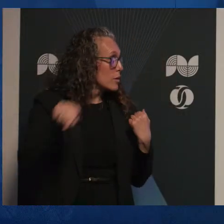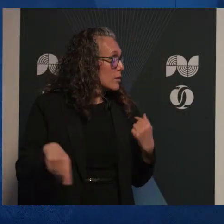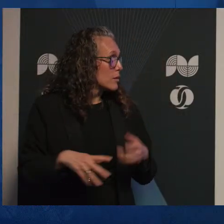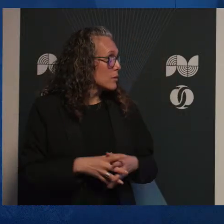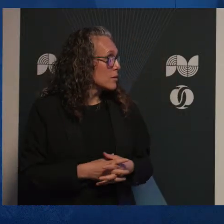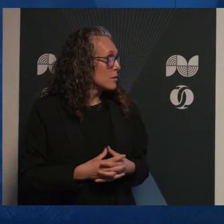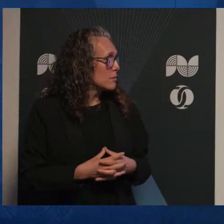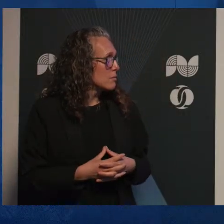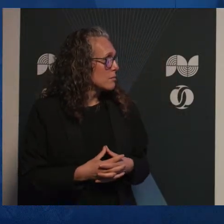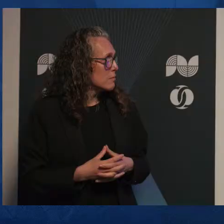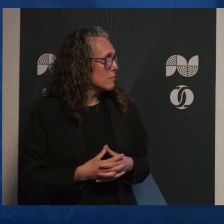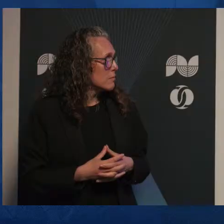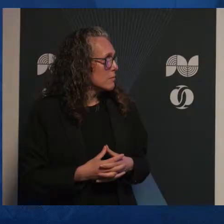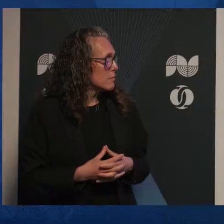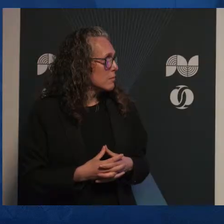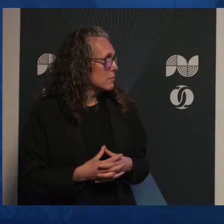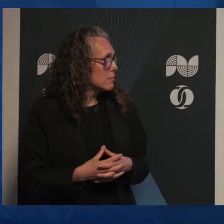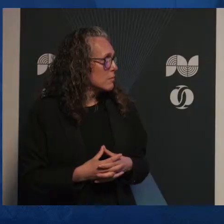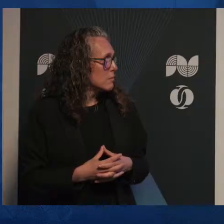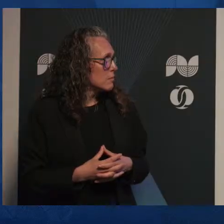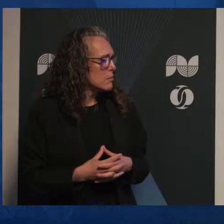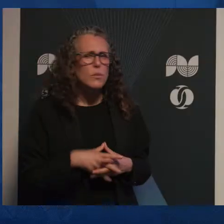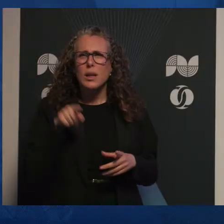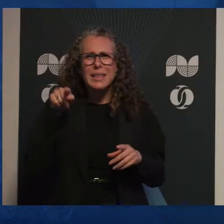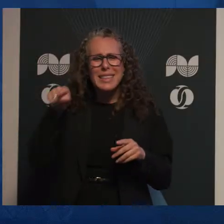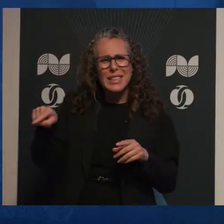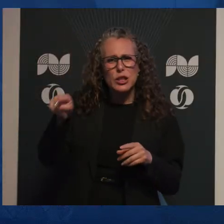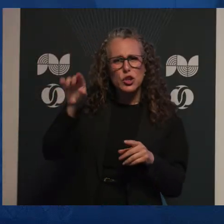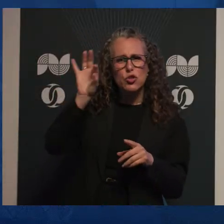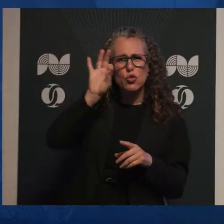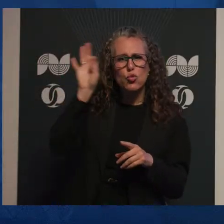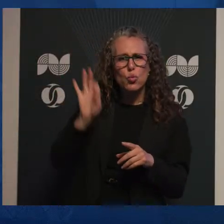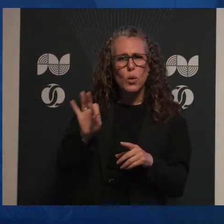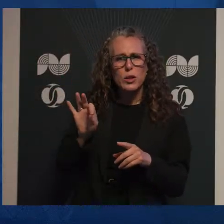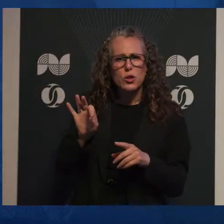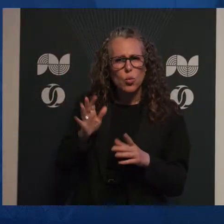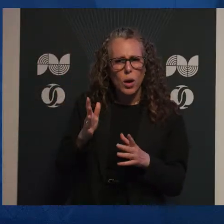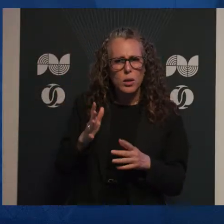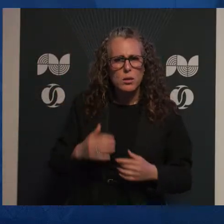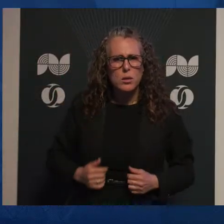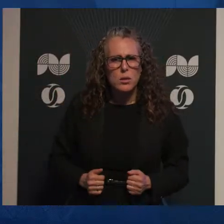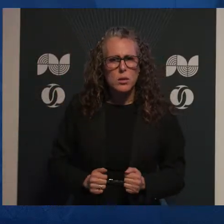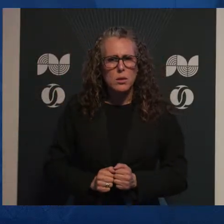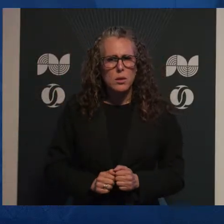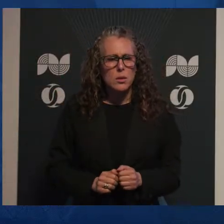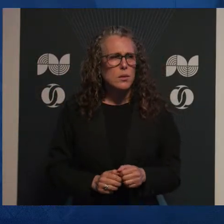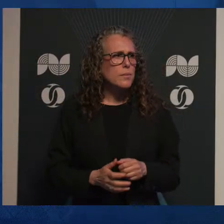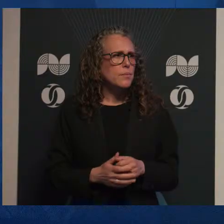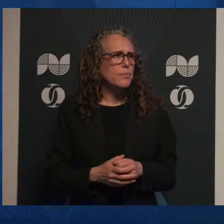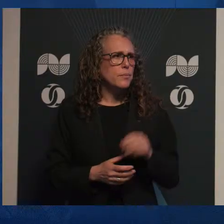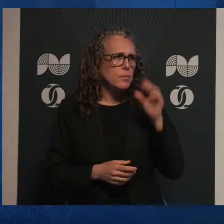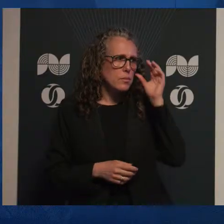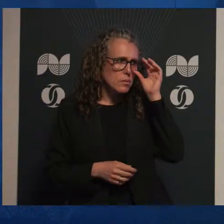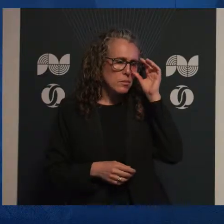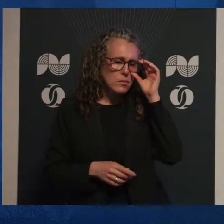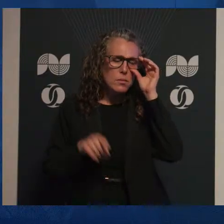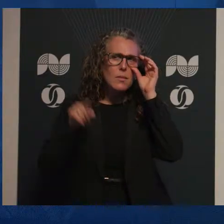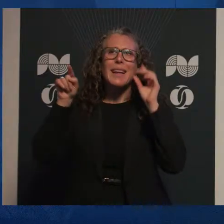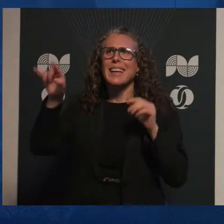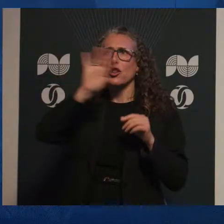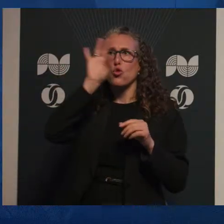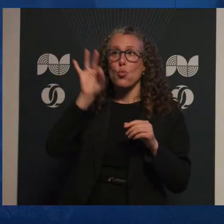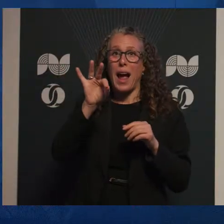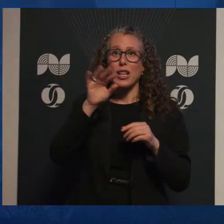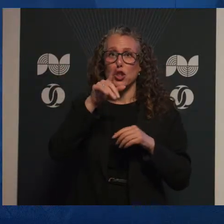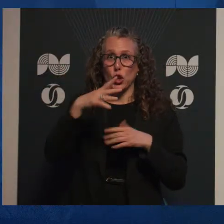Can you? Did you? The question is on. I think the question is asking where the urgency